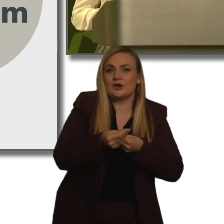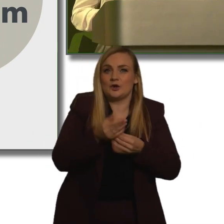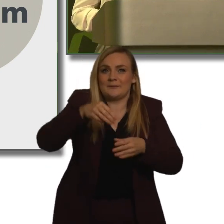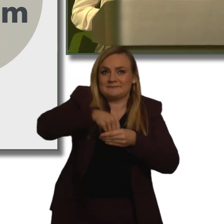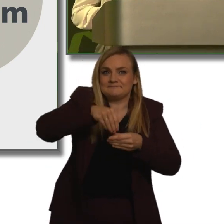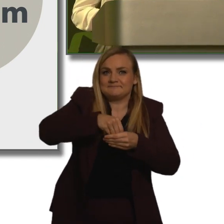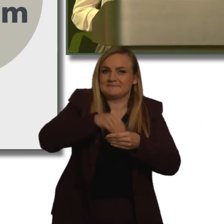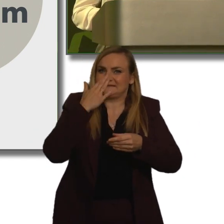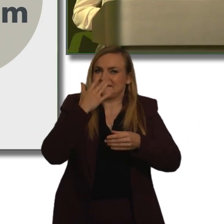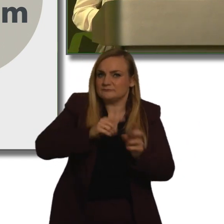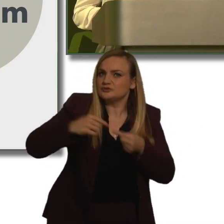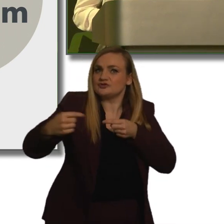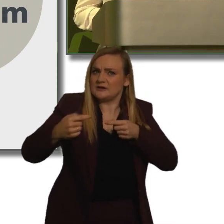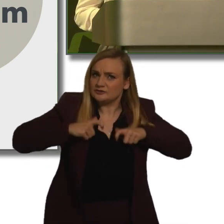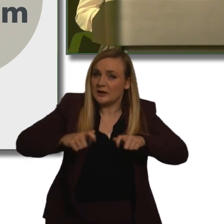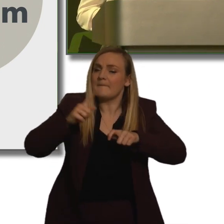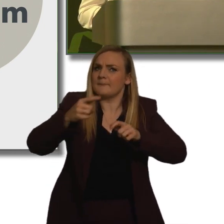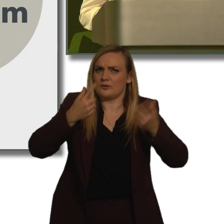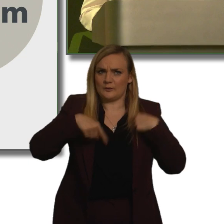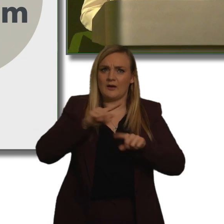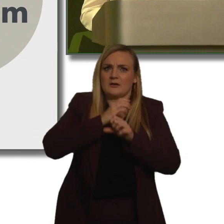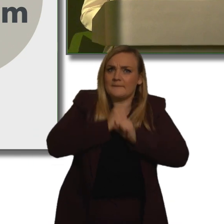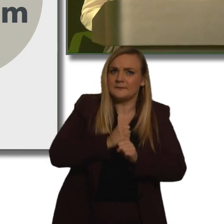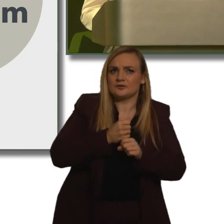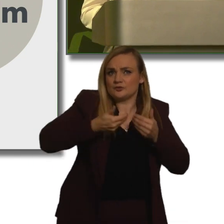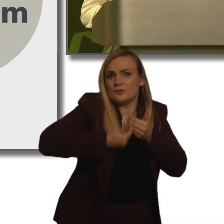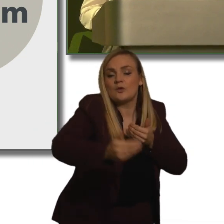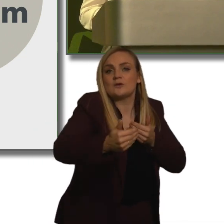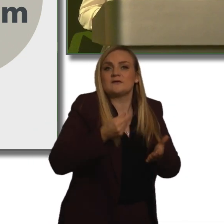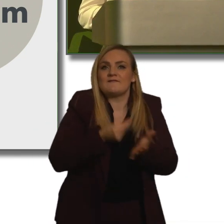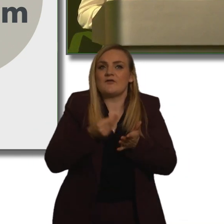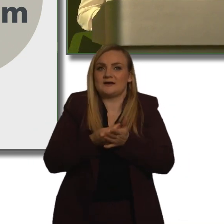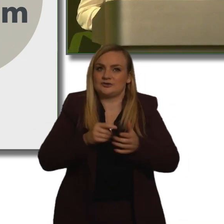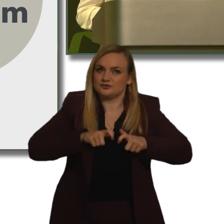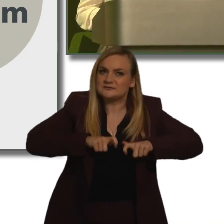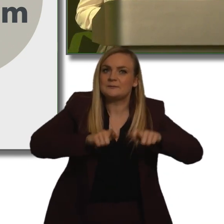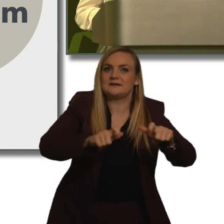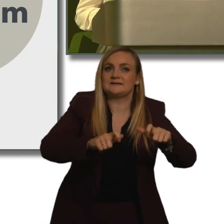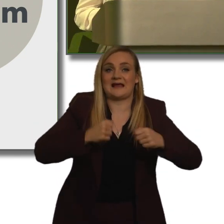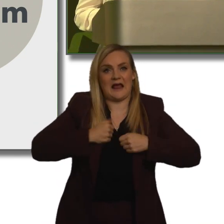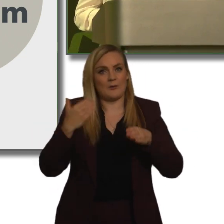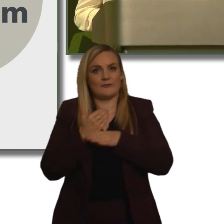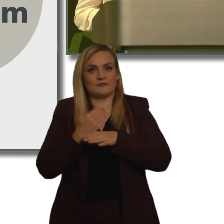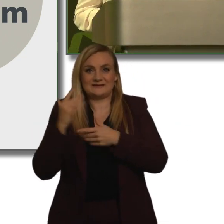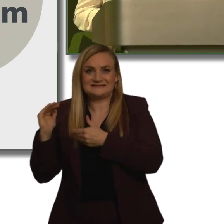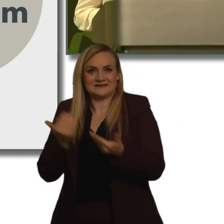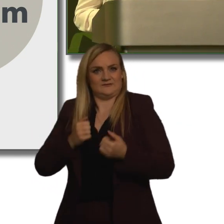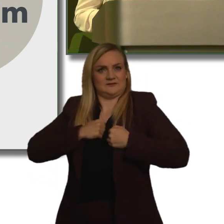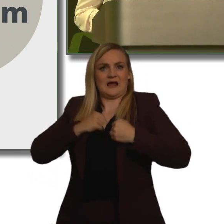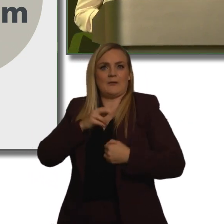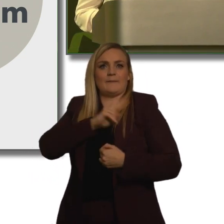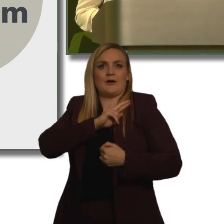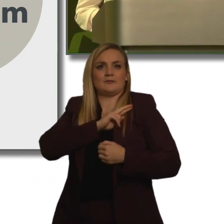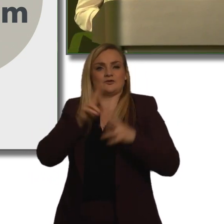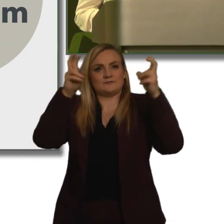remain focused on delivering long-term financial stability and performance that delivers our purpose of a sustainable society for